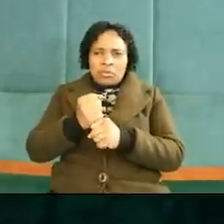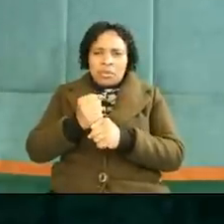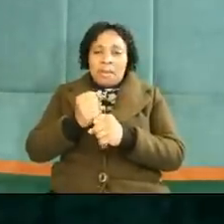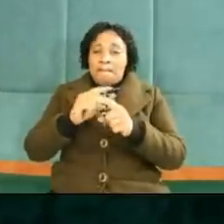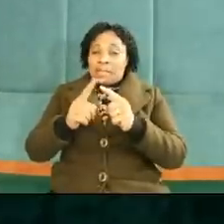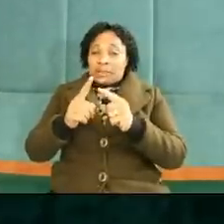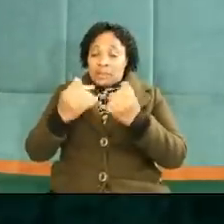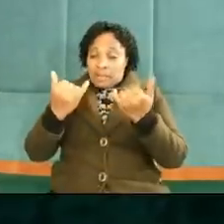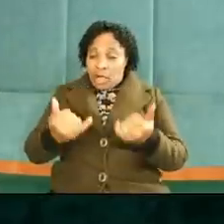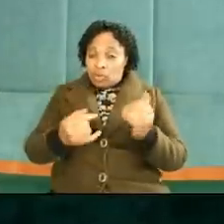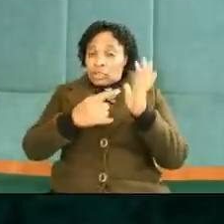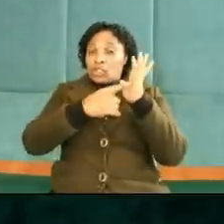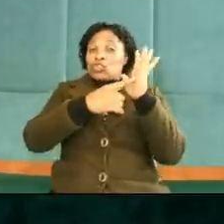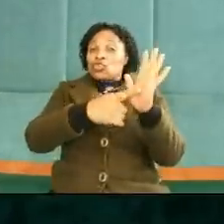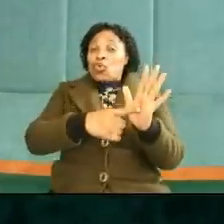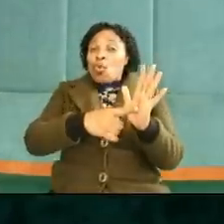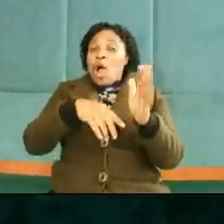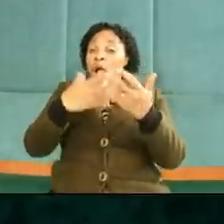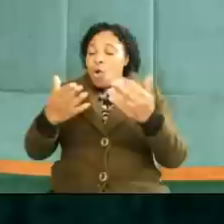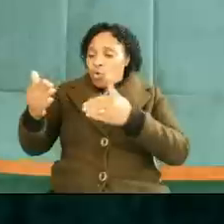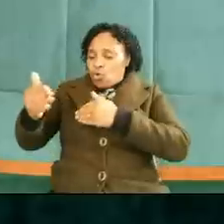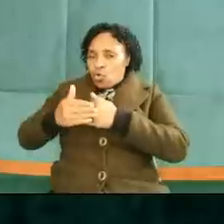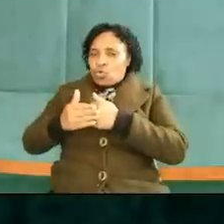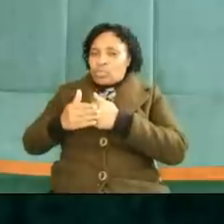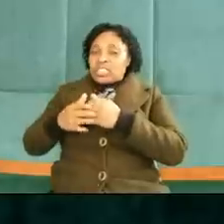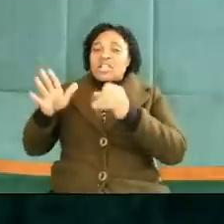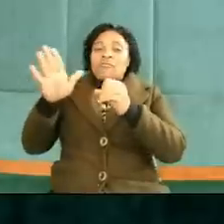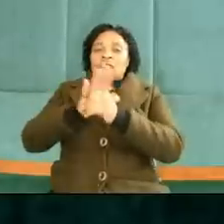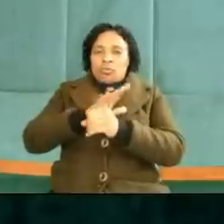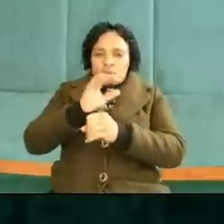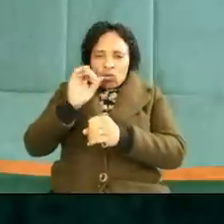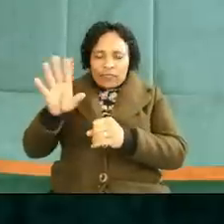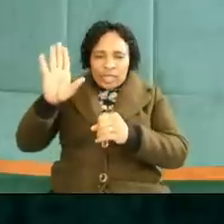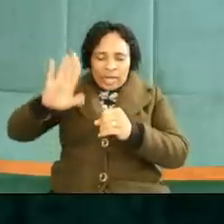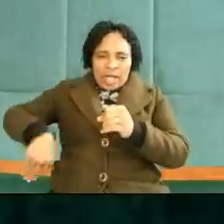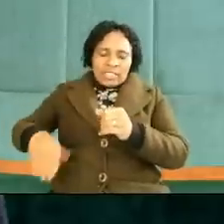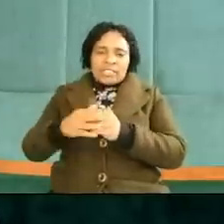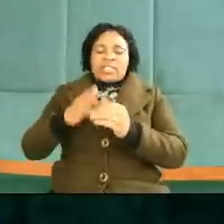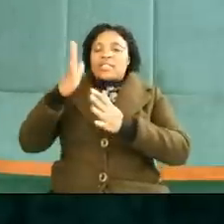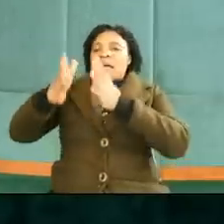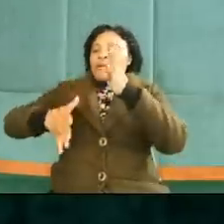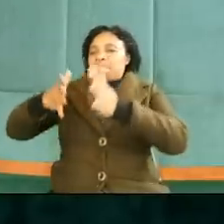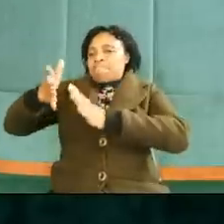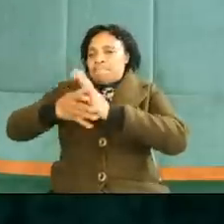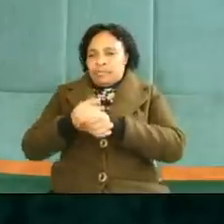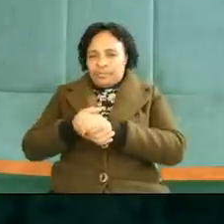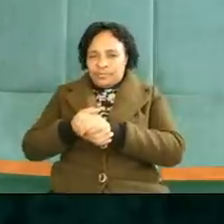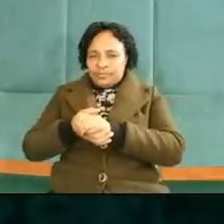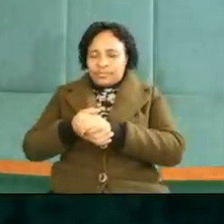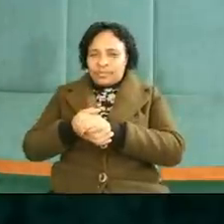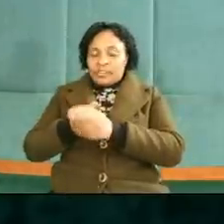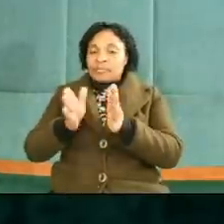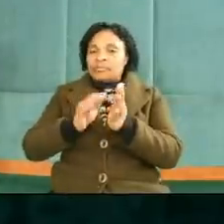But that is an indication to how close we are to the fulfillment of the last sign. That's just